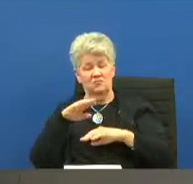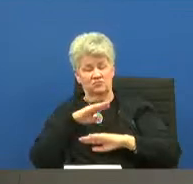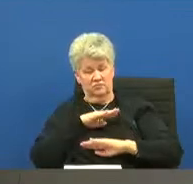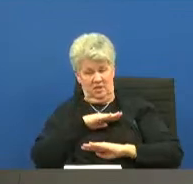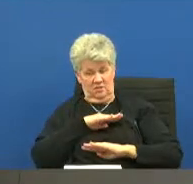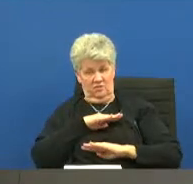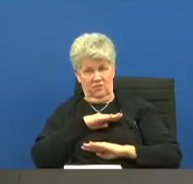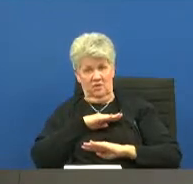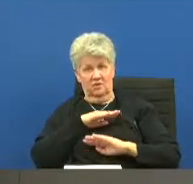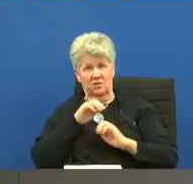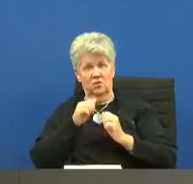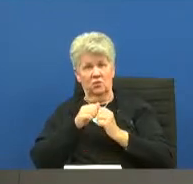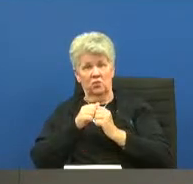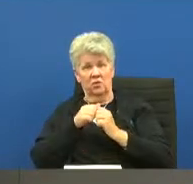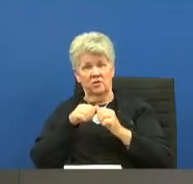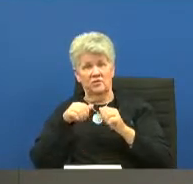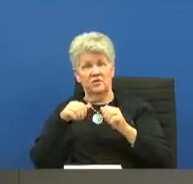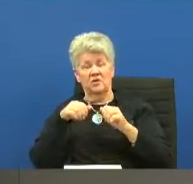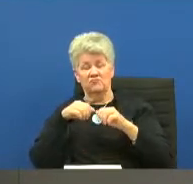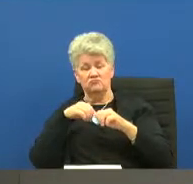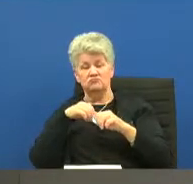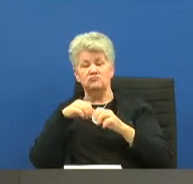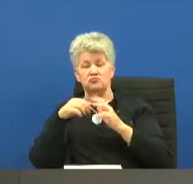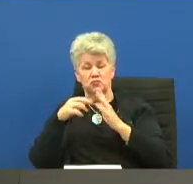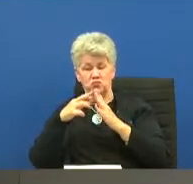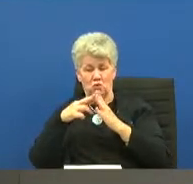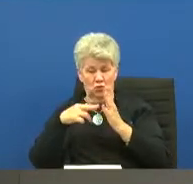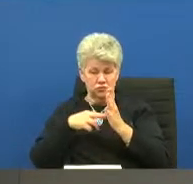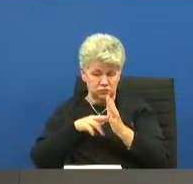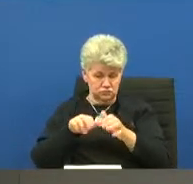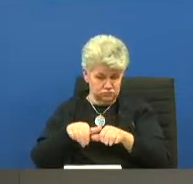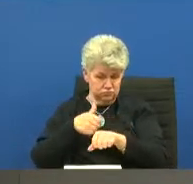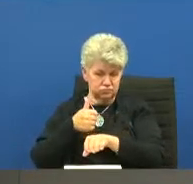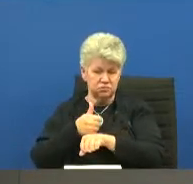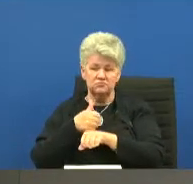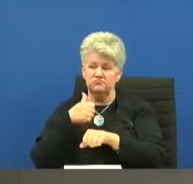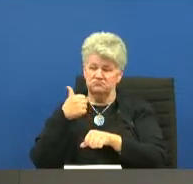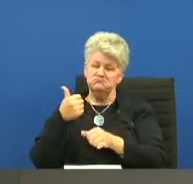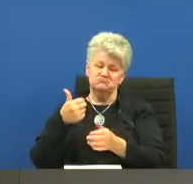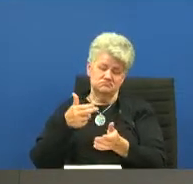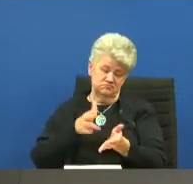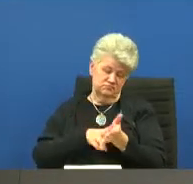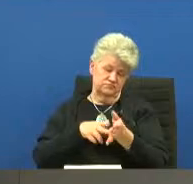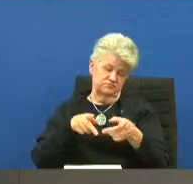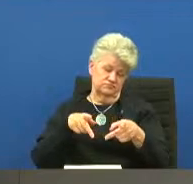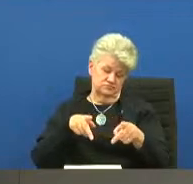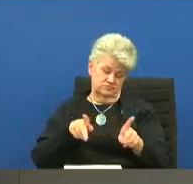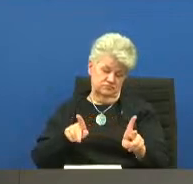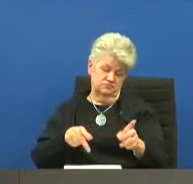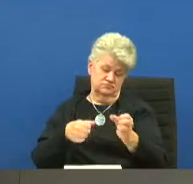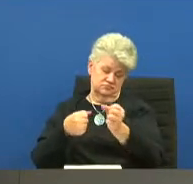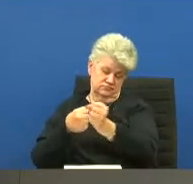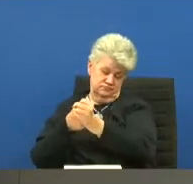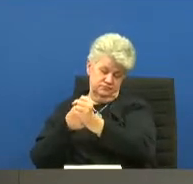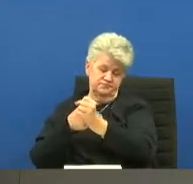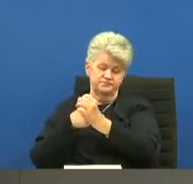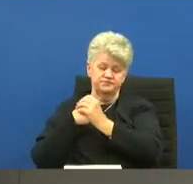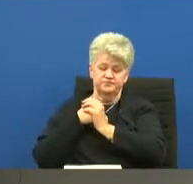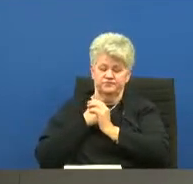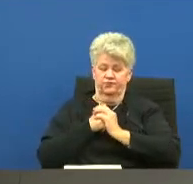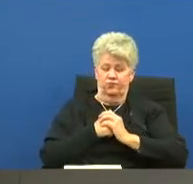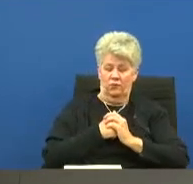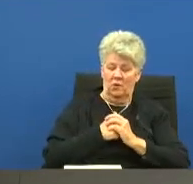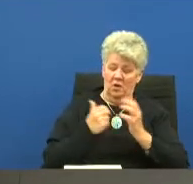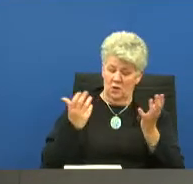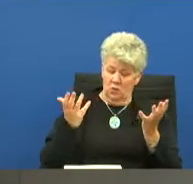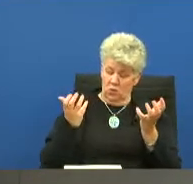with most of the safeguards that were put in place, and he signed off on it. We would